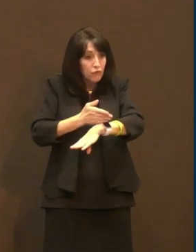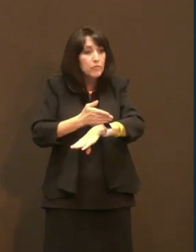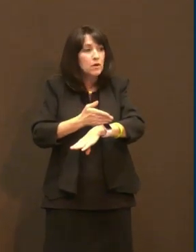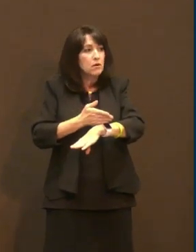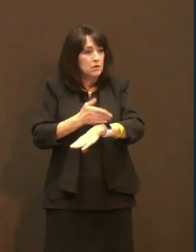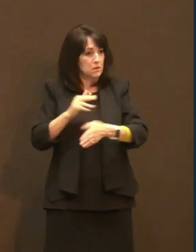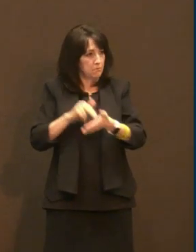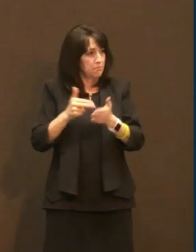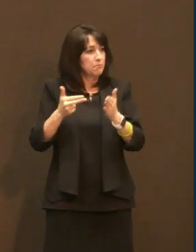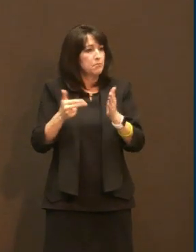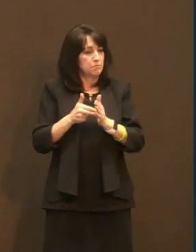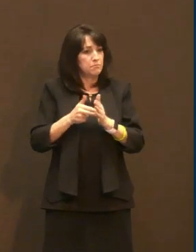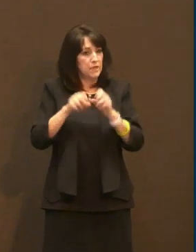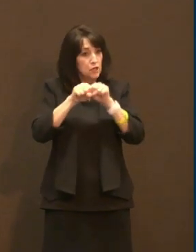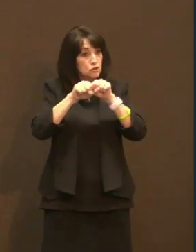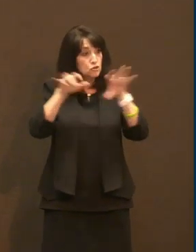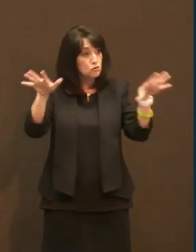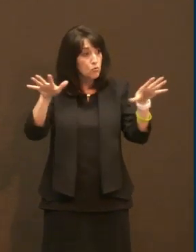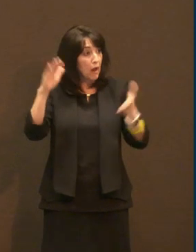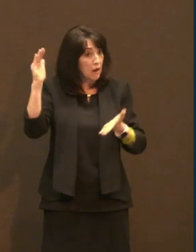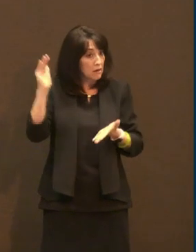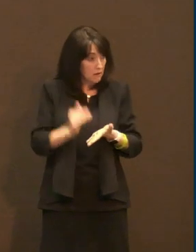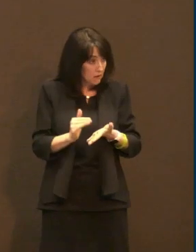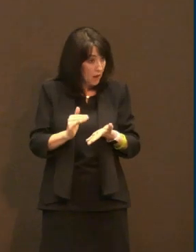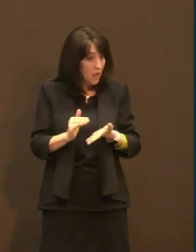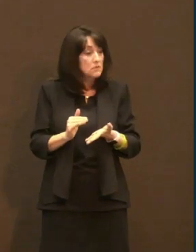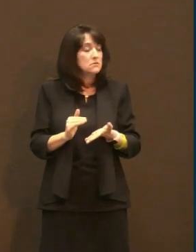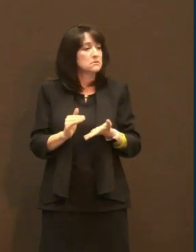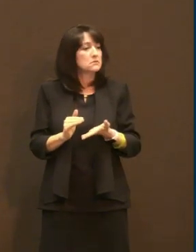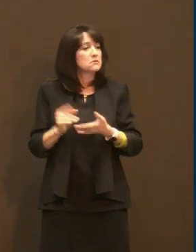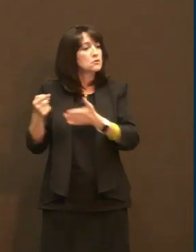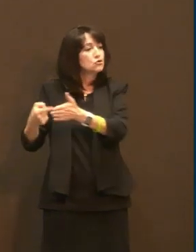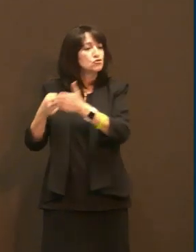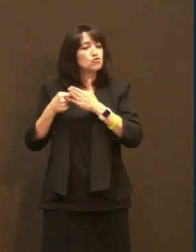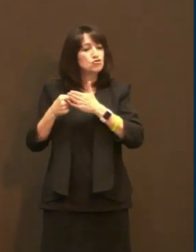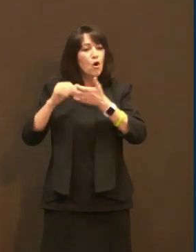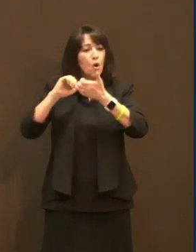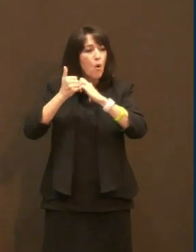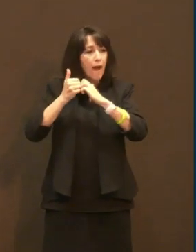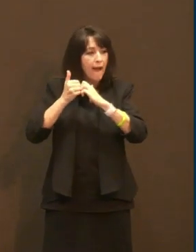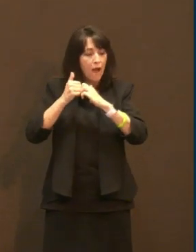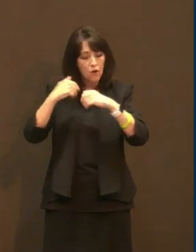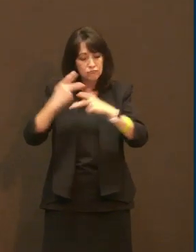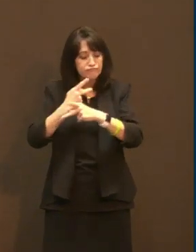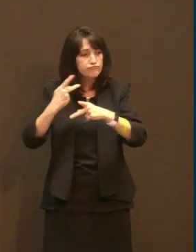and decreases in positive cases, which is obviously so important.